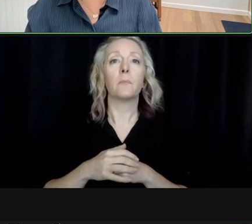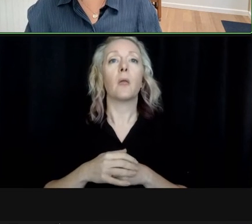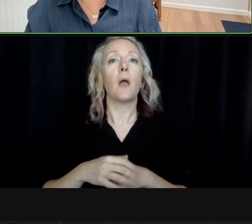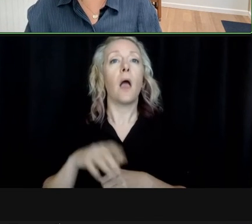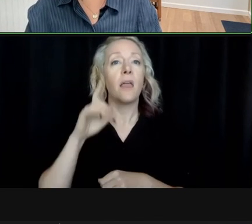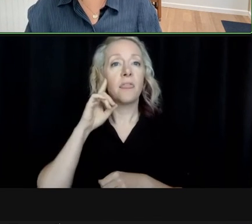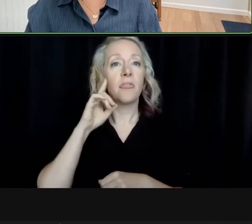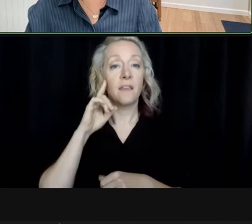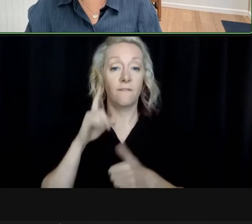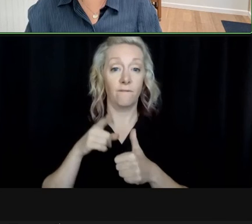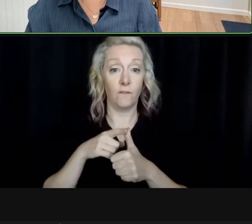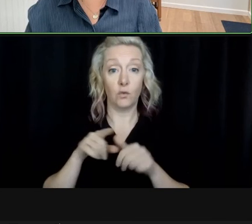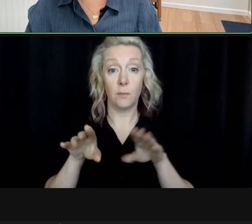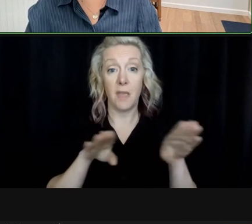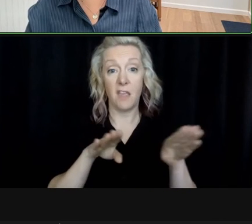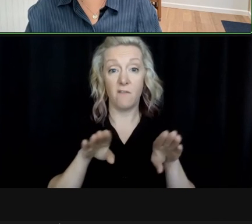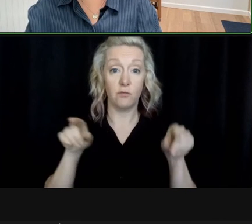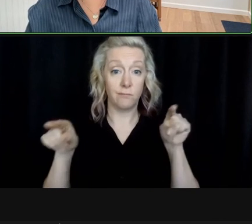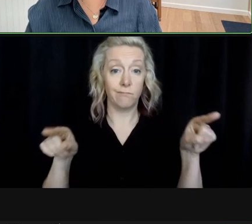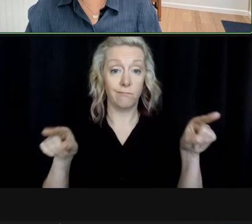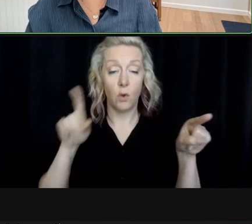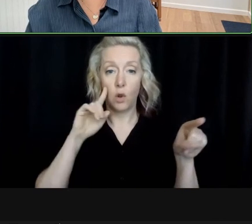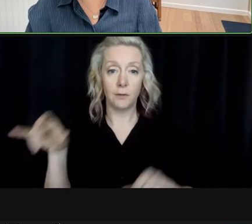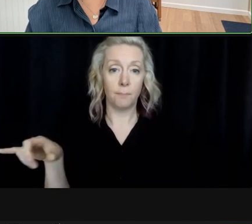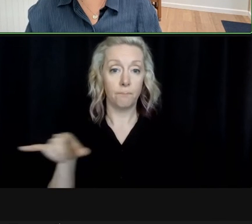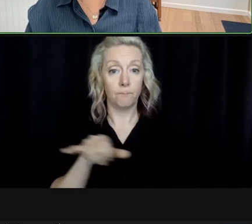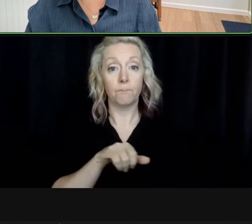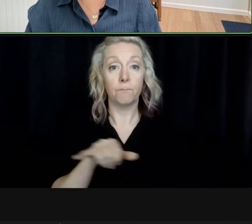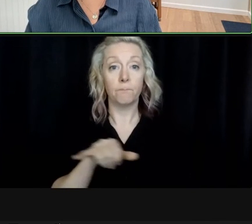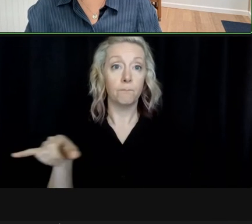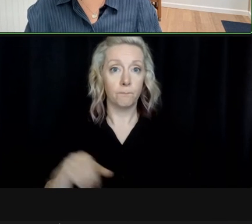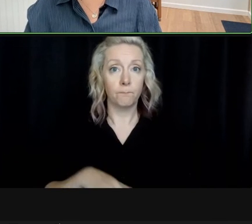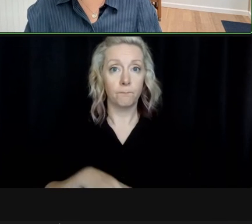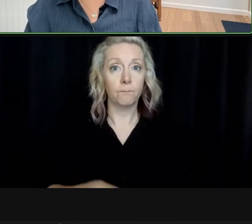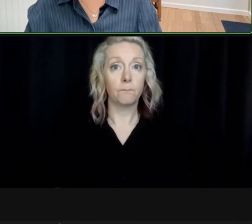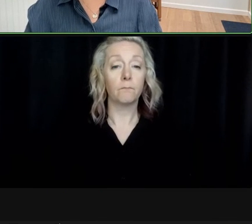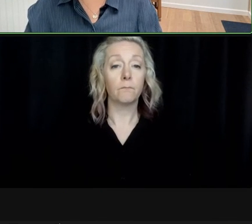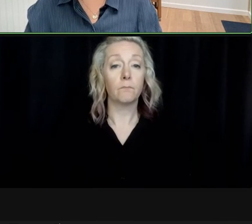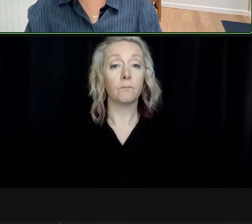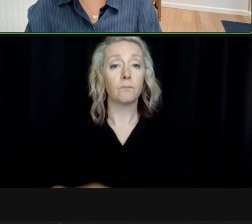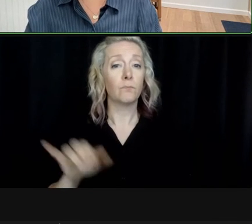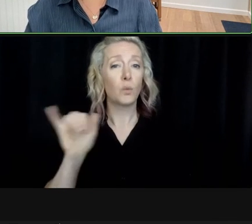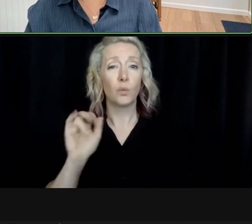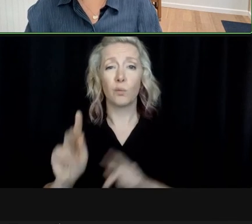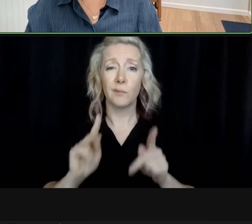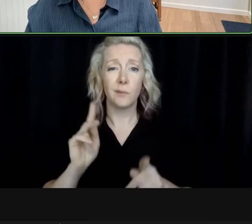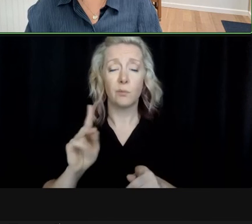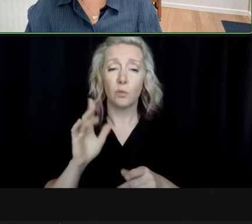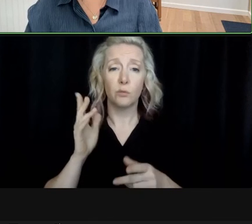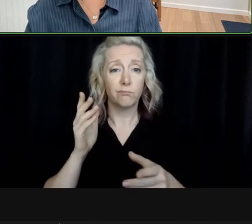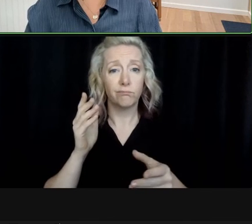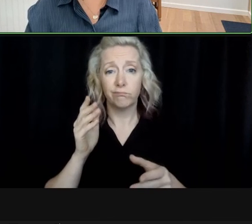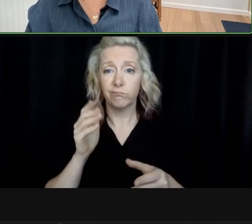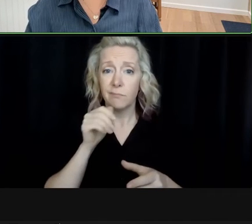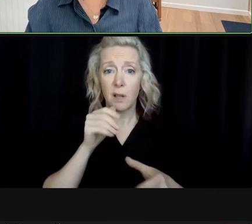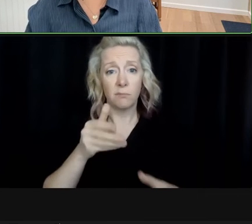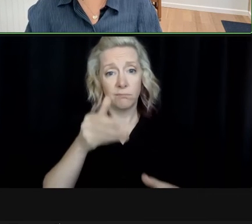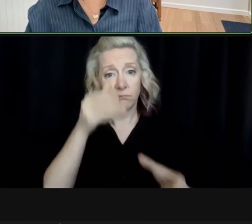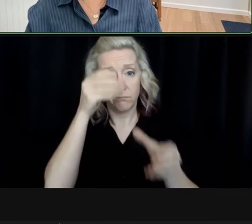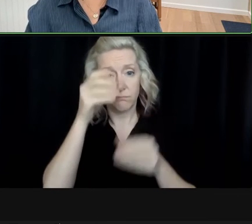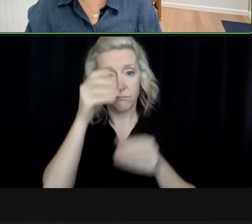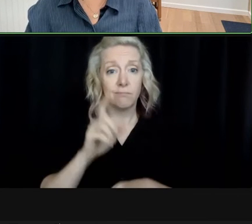That should have been clear. That's what I was trying to set up with the first part of the presentation. People don't know about deafblindness. They don't